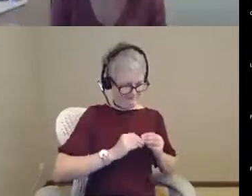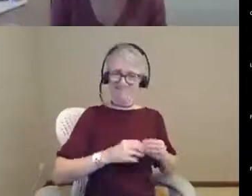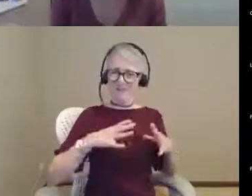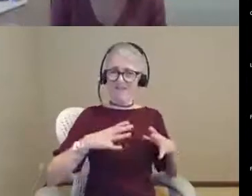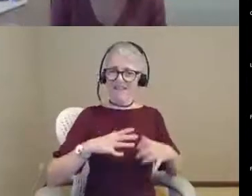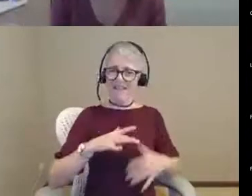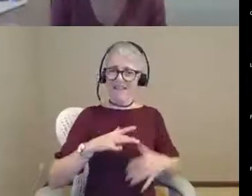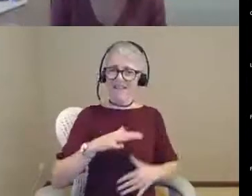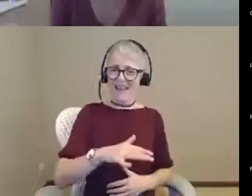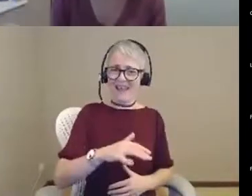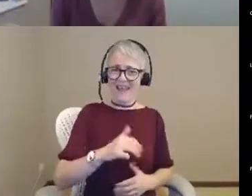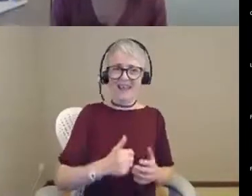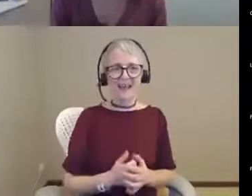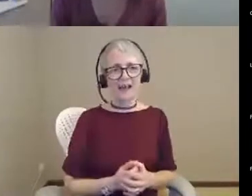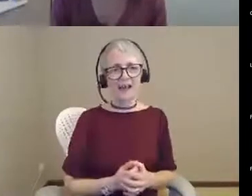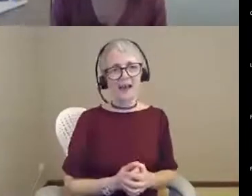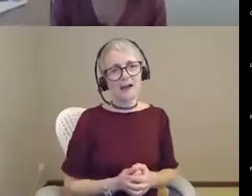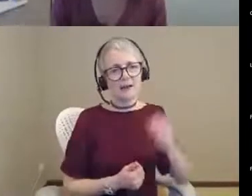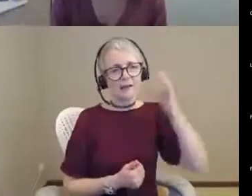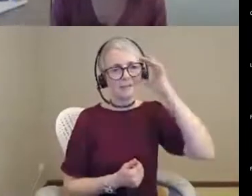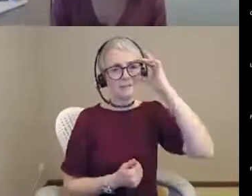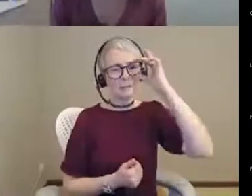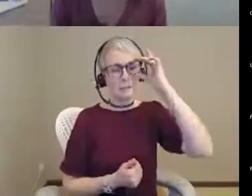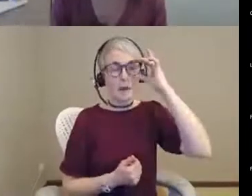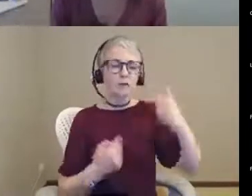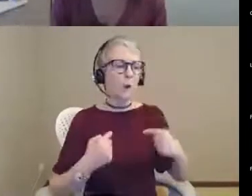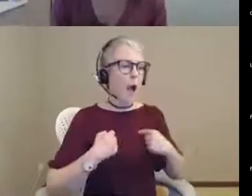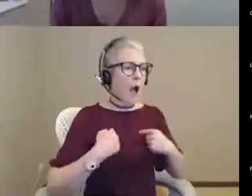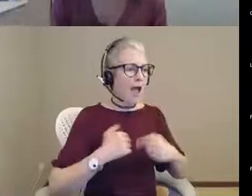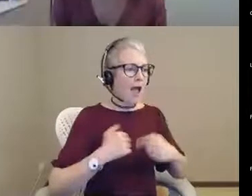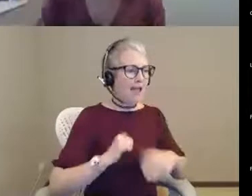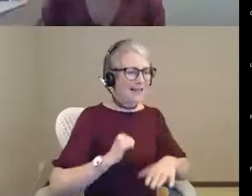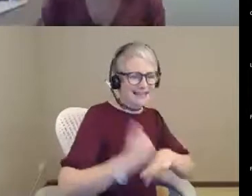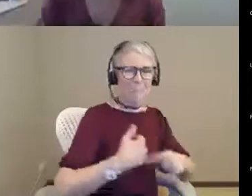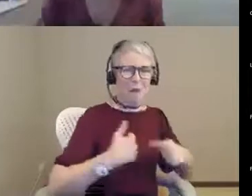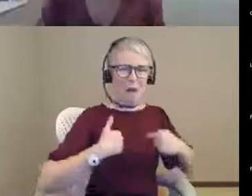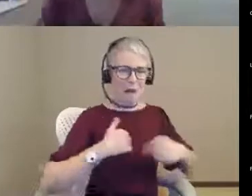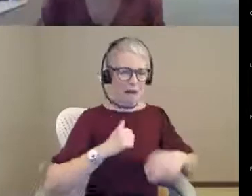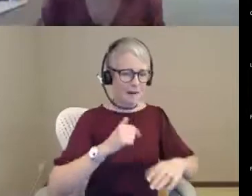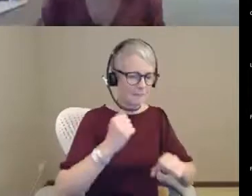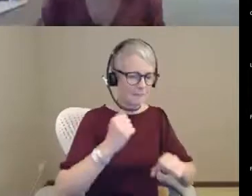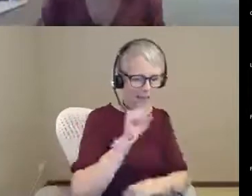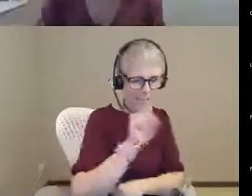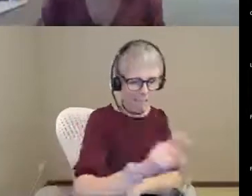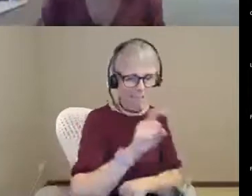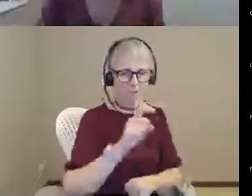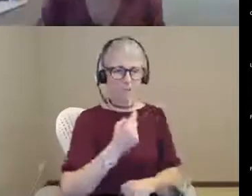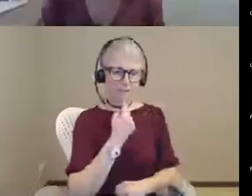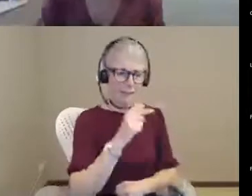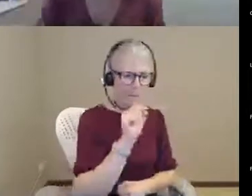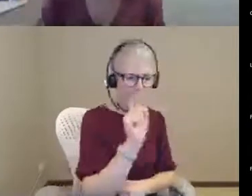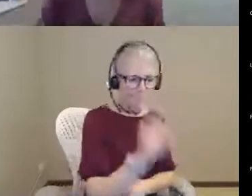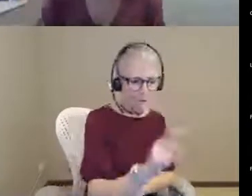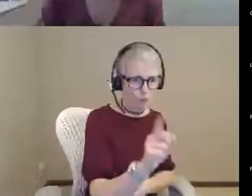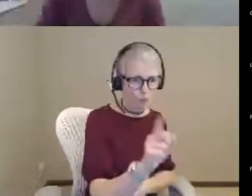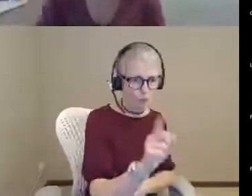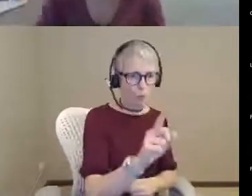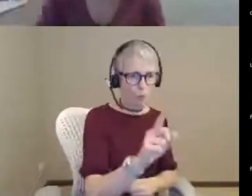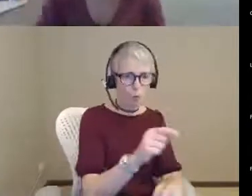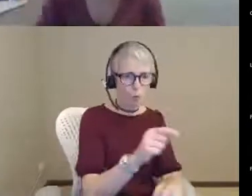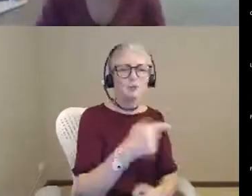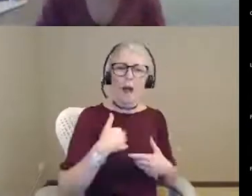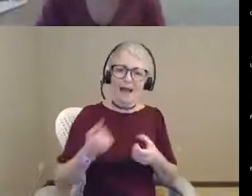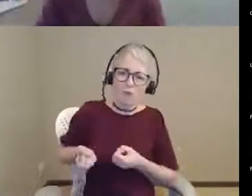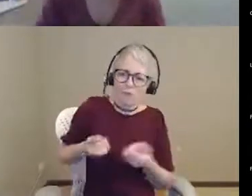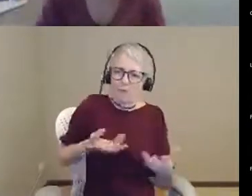Captivate, Storyline, I'm setting up the triggers. I'm setting up the button. I'm making that button. I'm telling that button what to do. So I have to bring a lot to